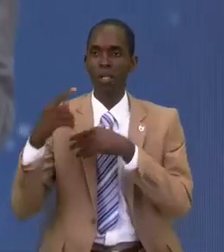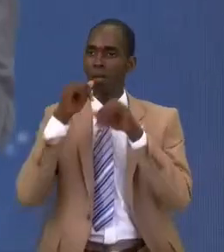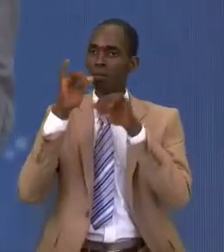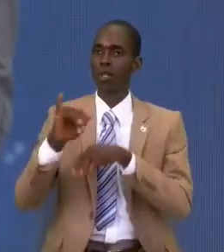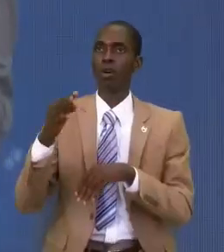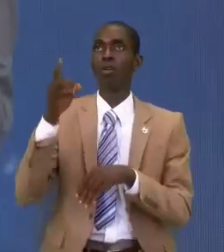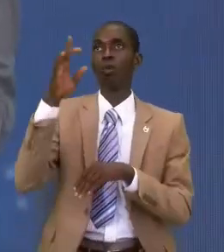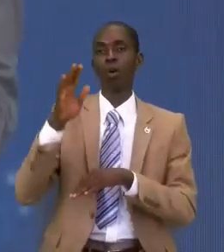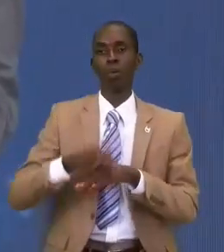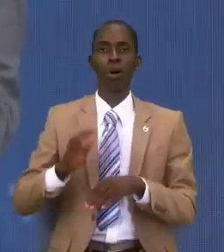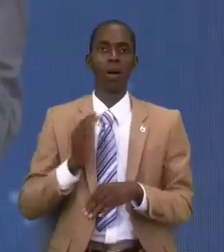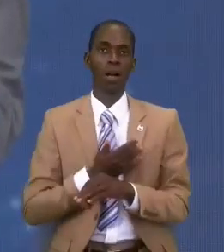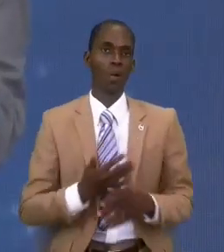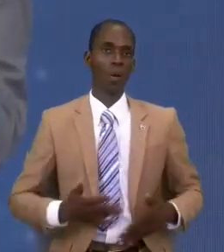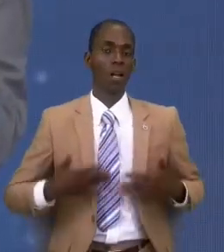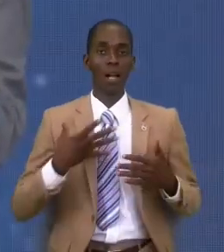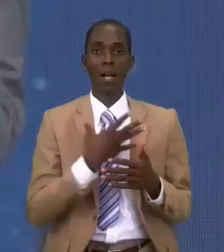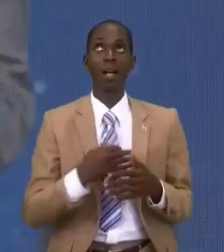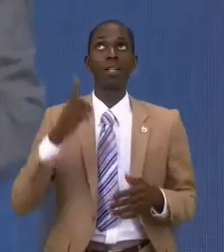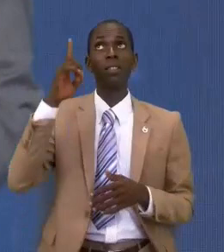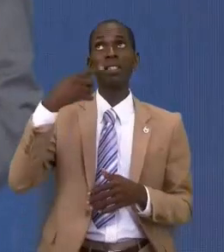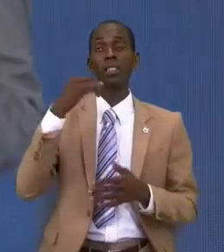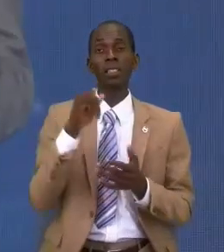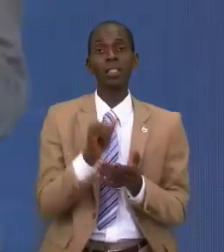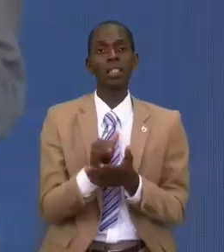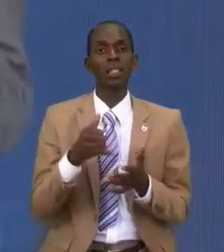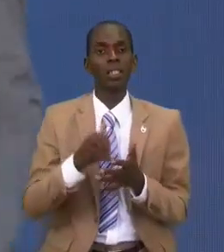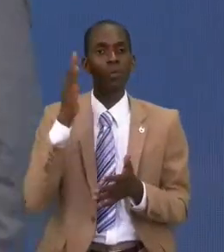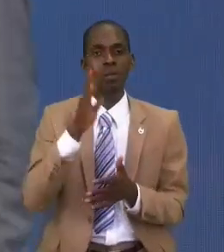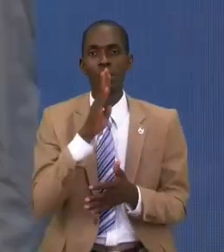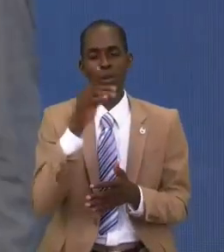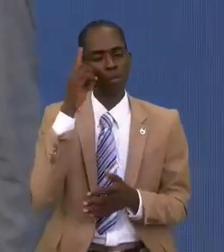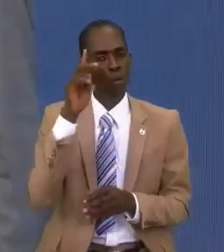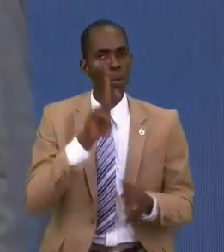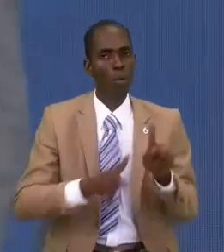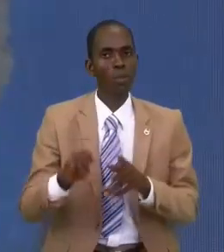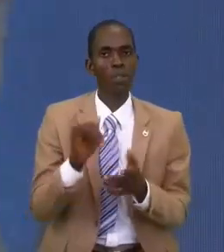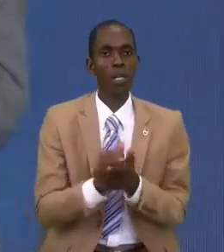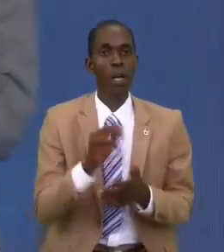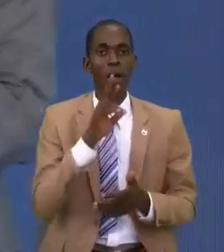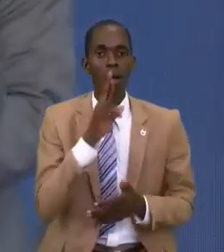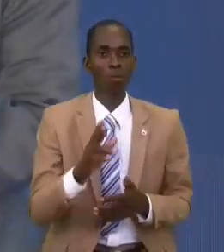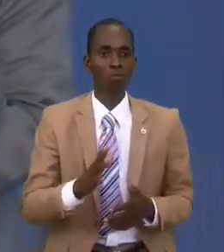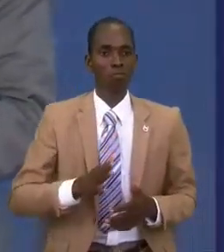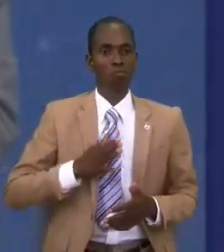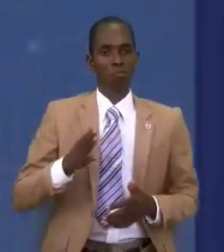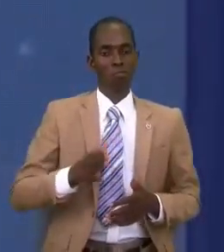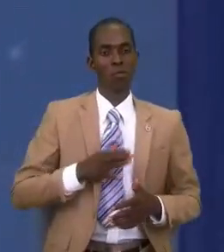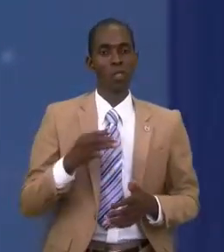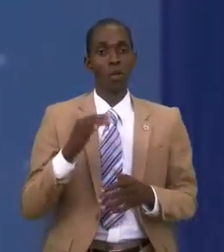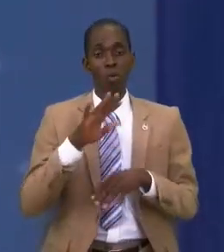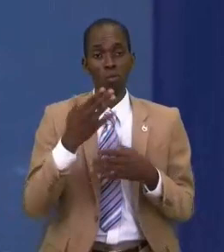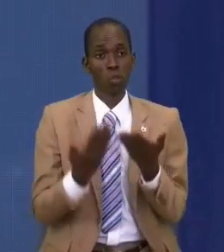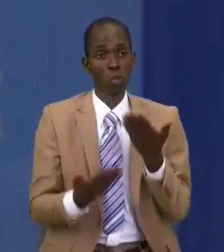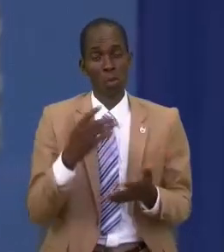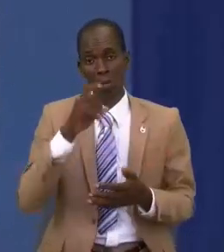be for those, the way-fearing men, no fool shall not err therein. And then in verse 9,